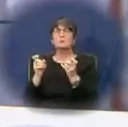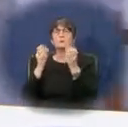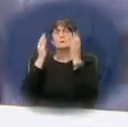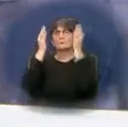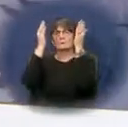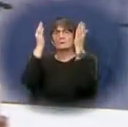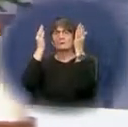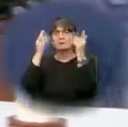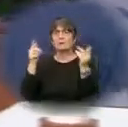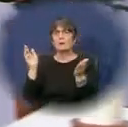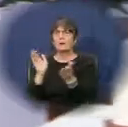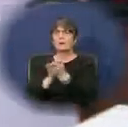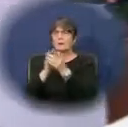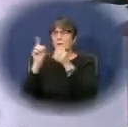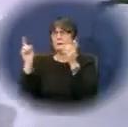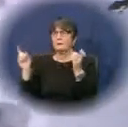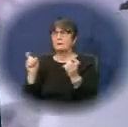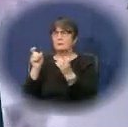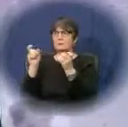alleluia,